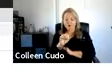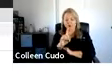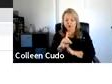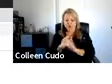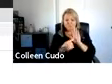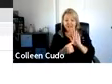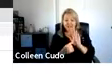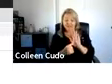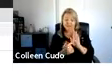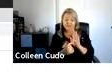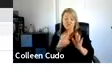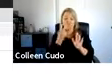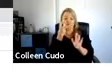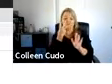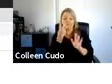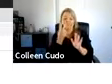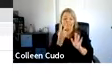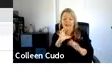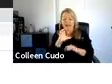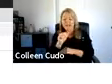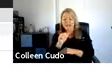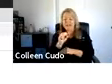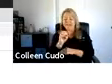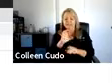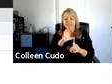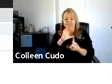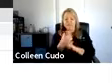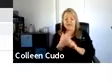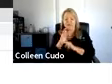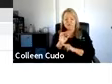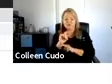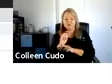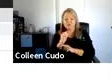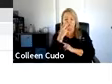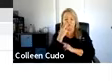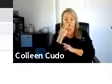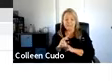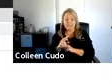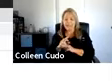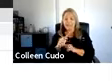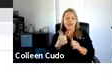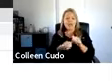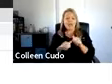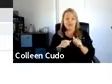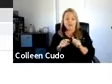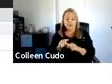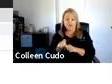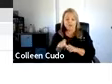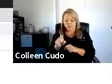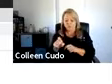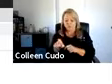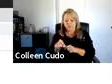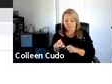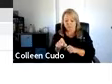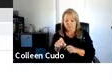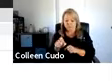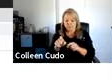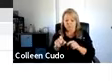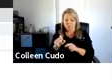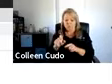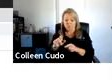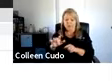where our case rate for new cases is at, and you can hover over any point in time to see where it was at on